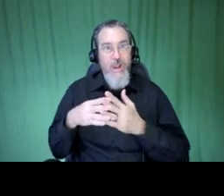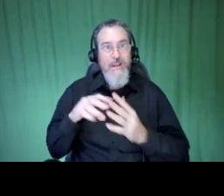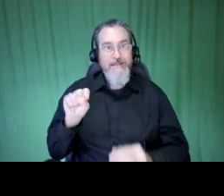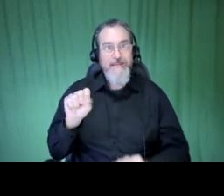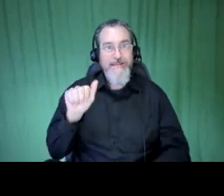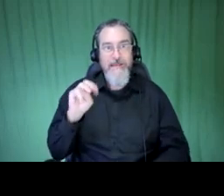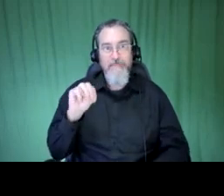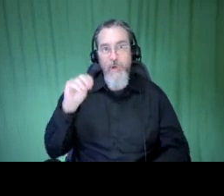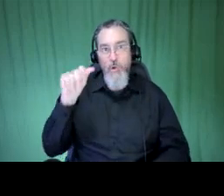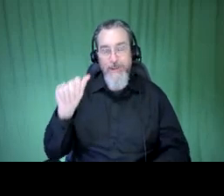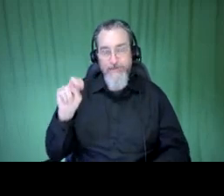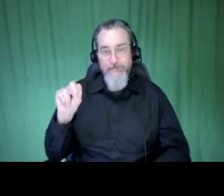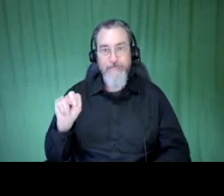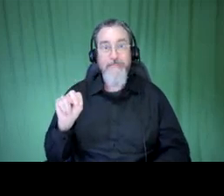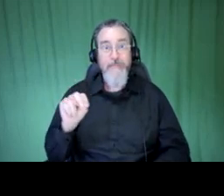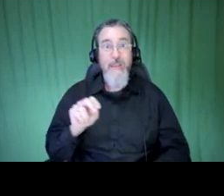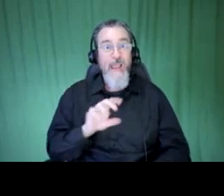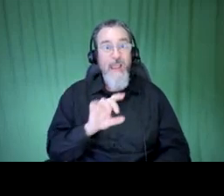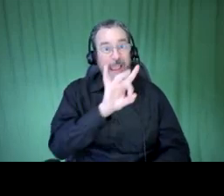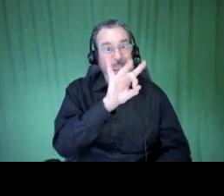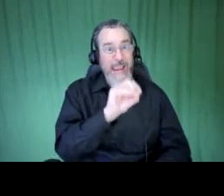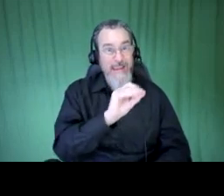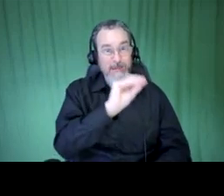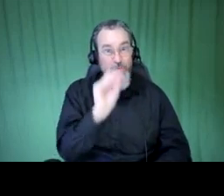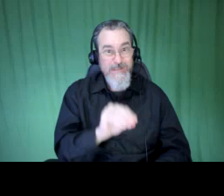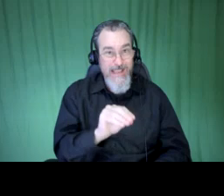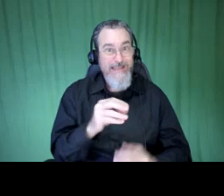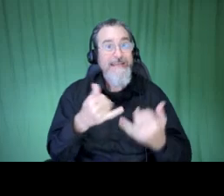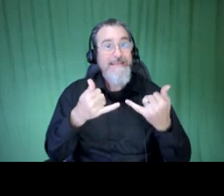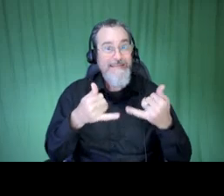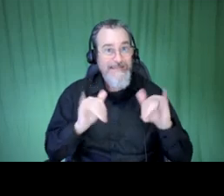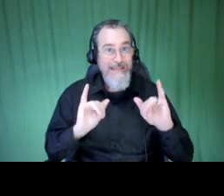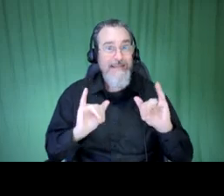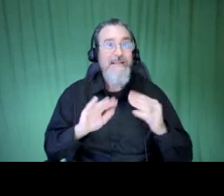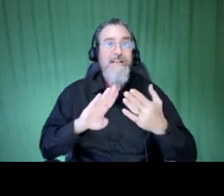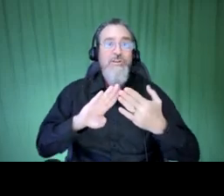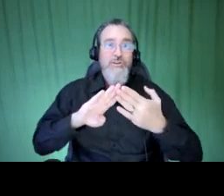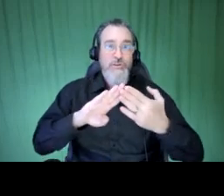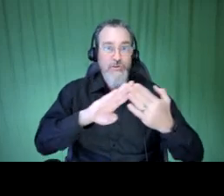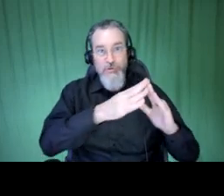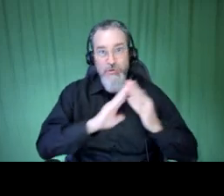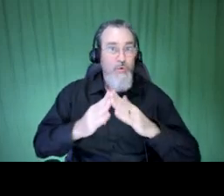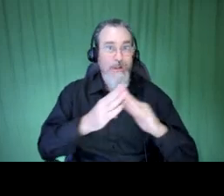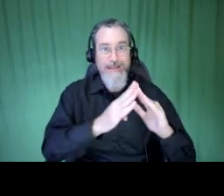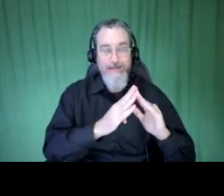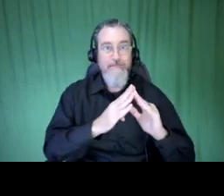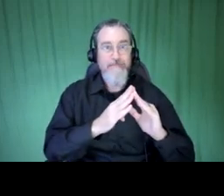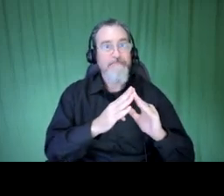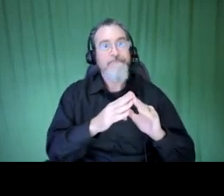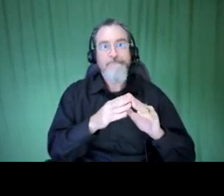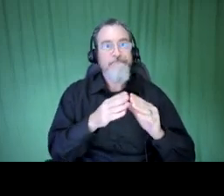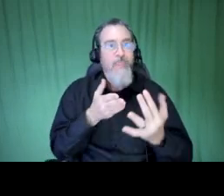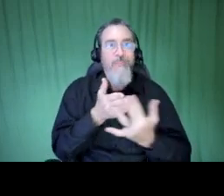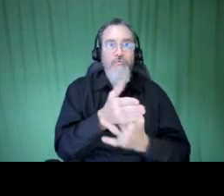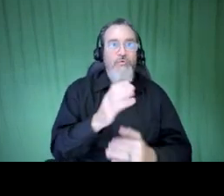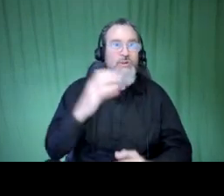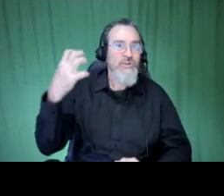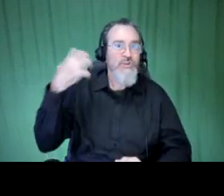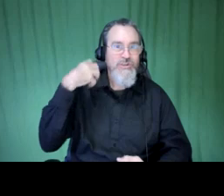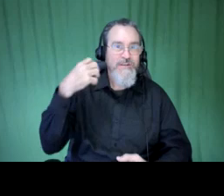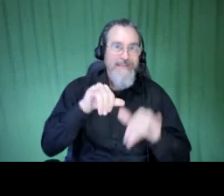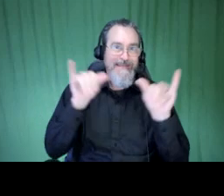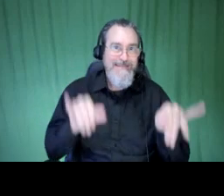80% of our land, is still communally stewarded through the chiefly system. We have never had our